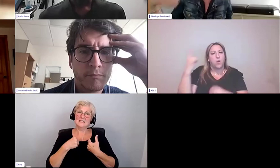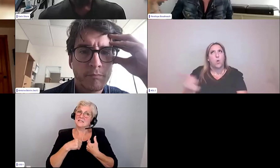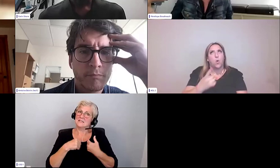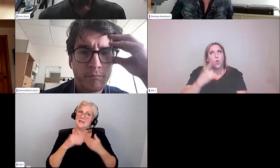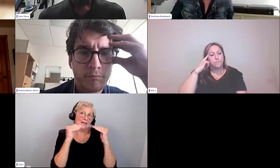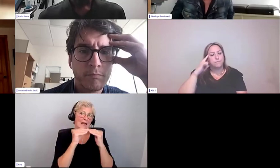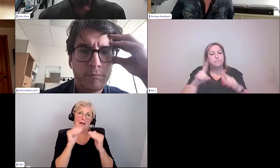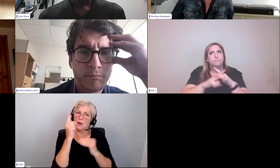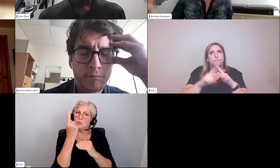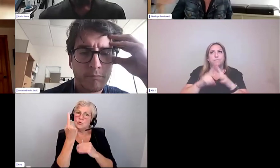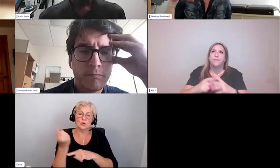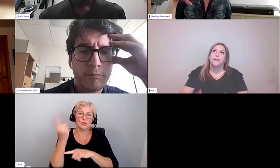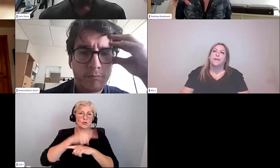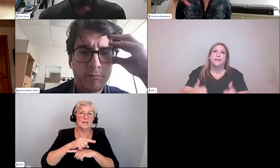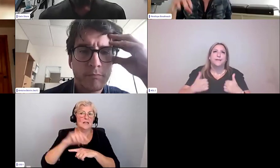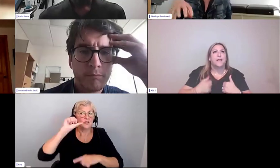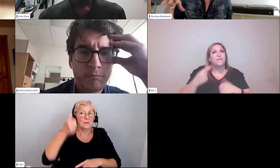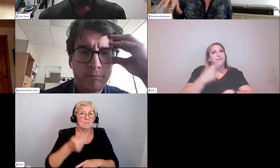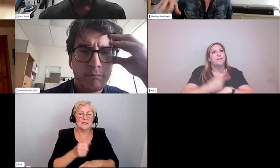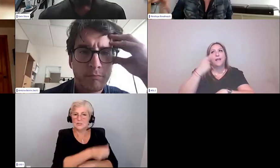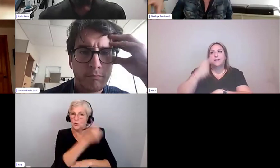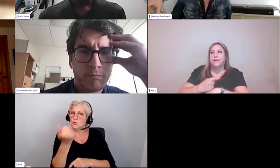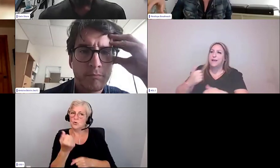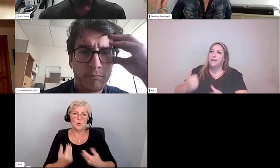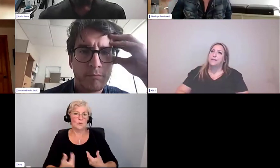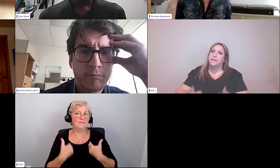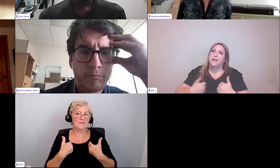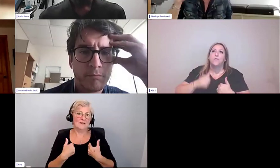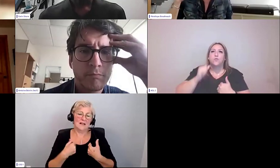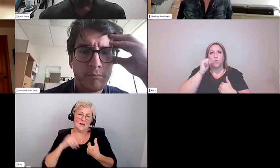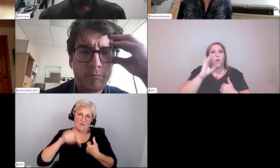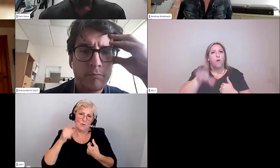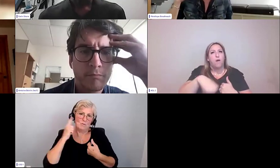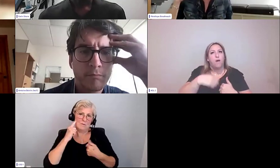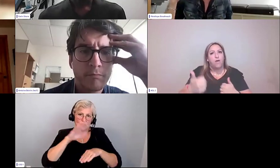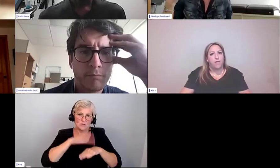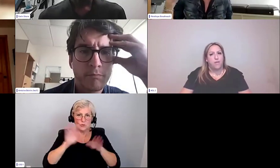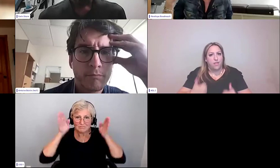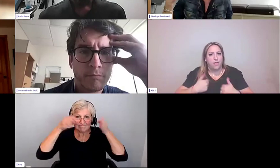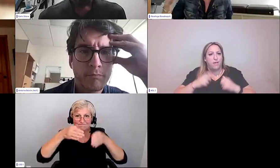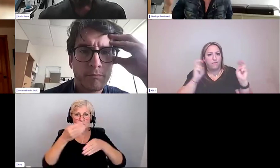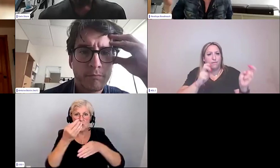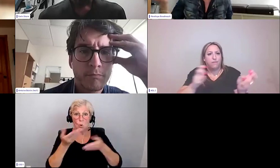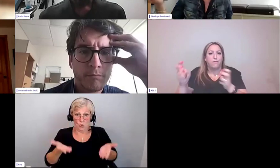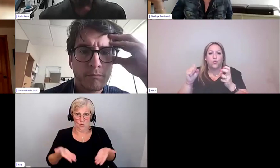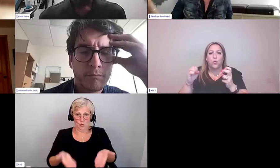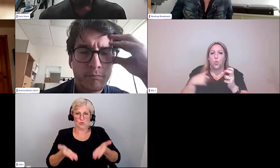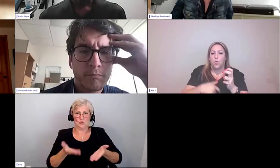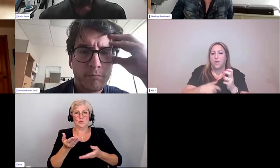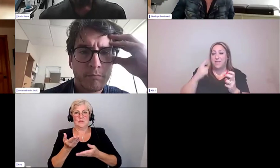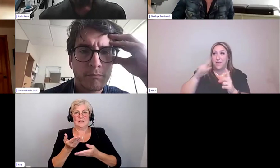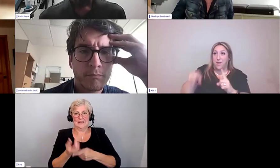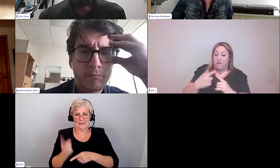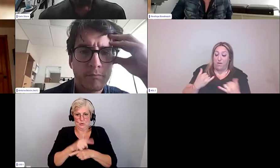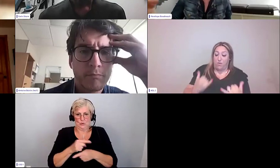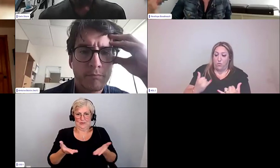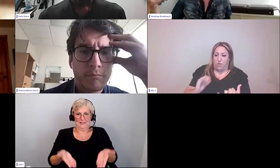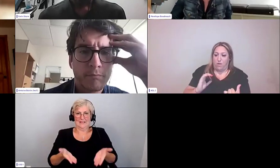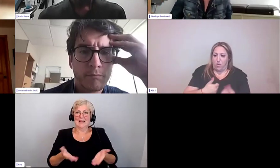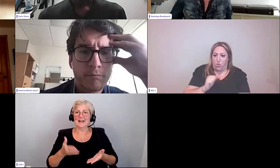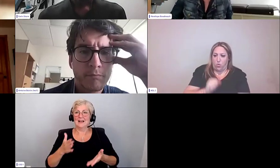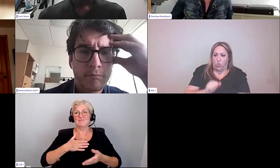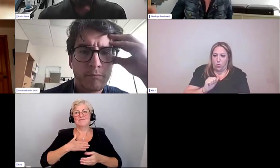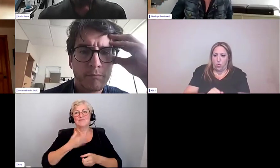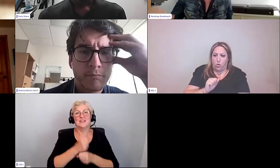A life is a day is a life, tomorrow will be another life. So we think about today. So our work,